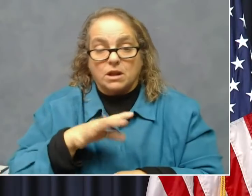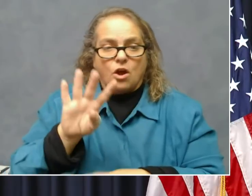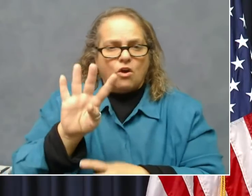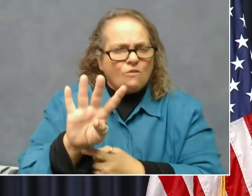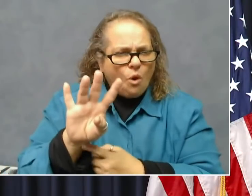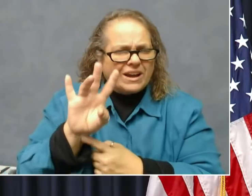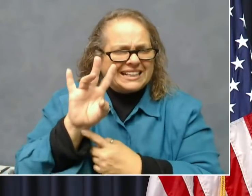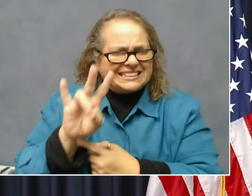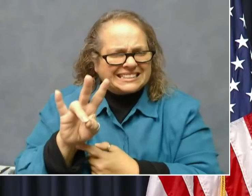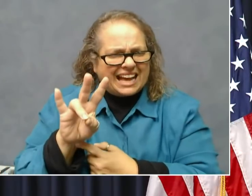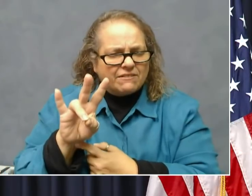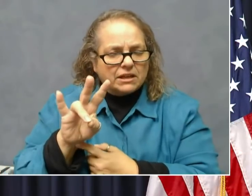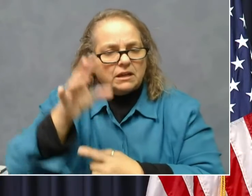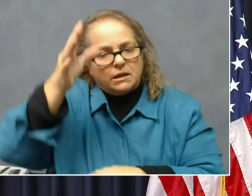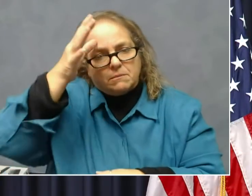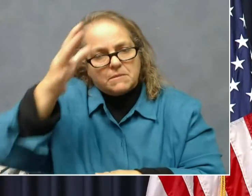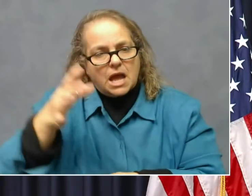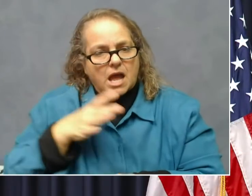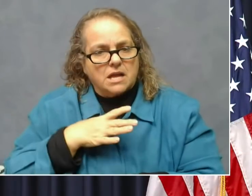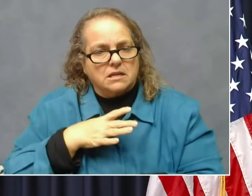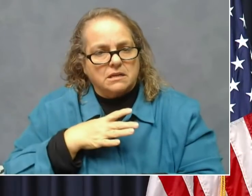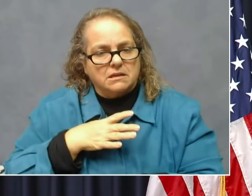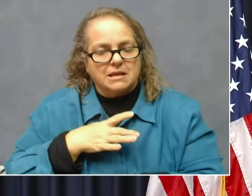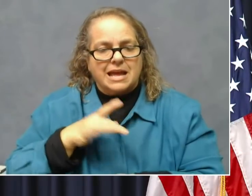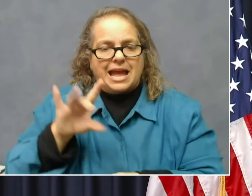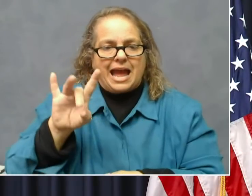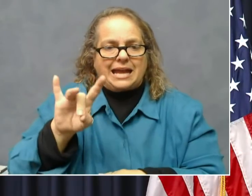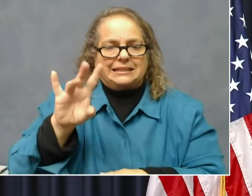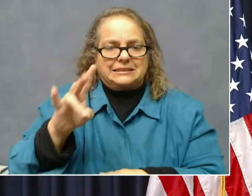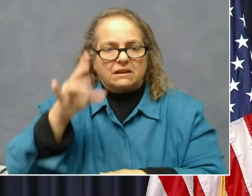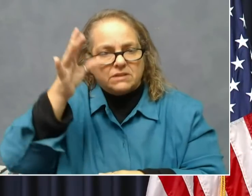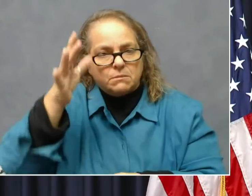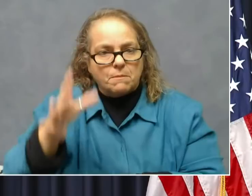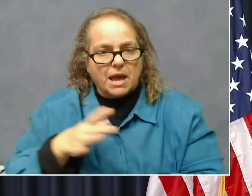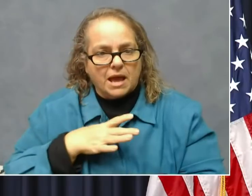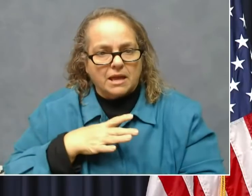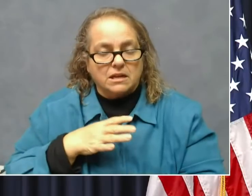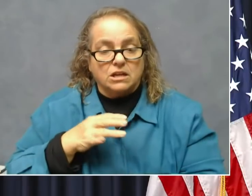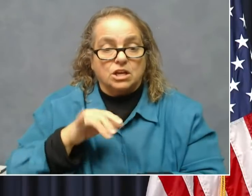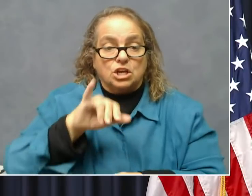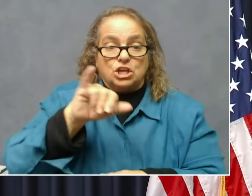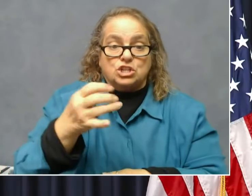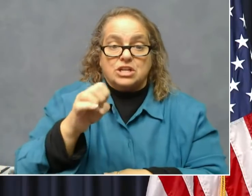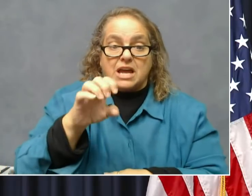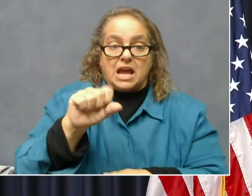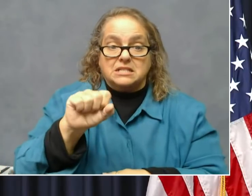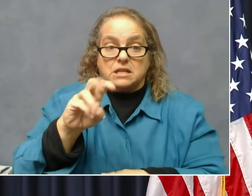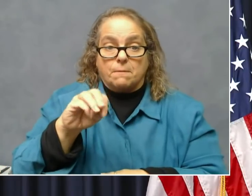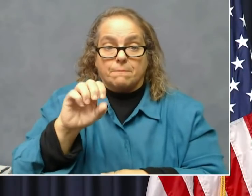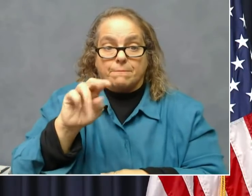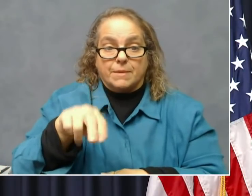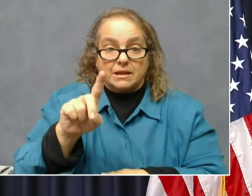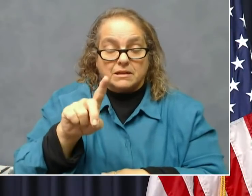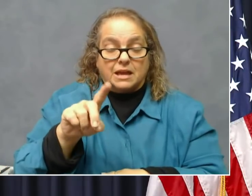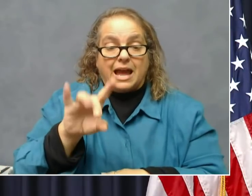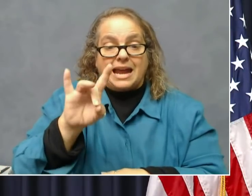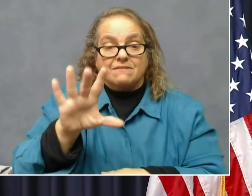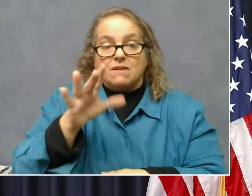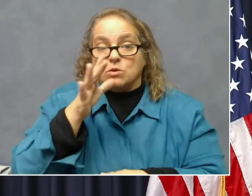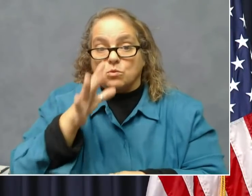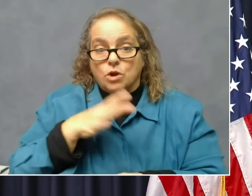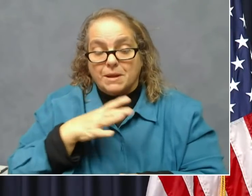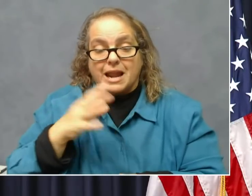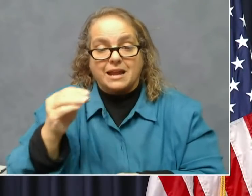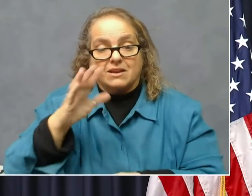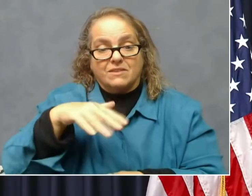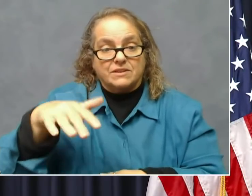47-year-old man, an 87-year-old man. From Jessamine County, an 85-year-old woman and a 55-year-old